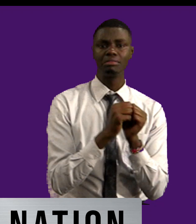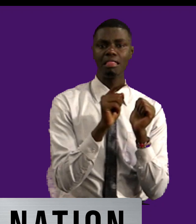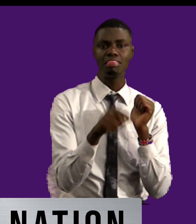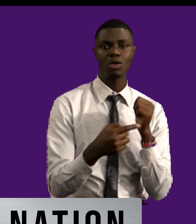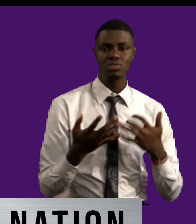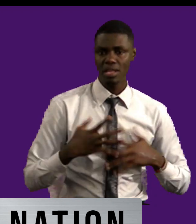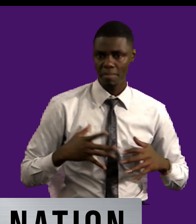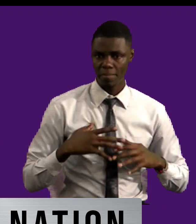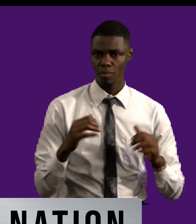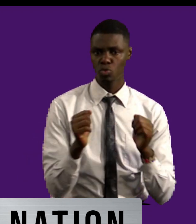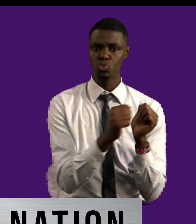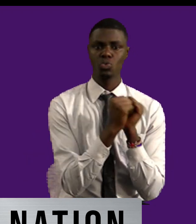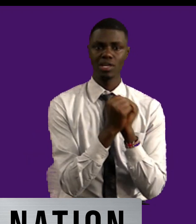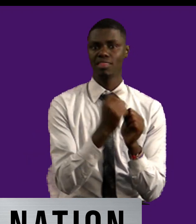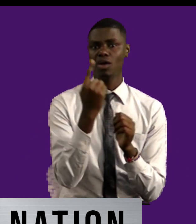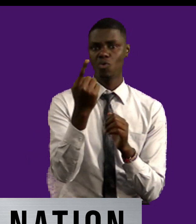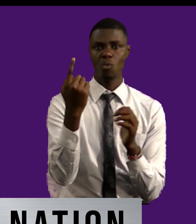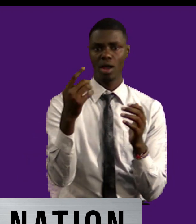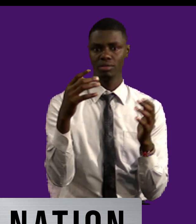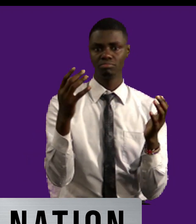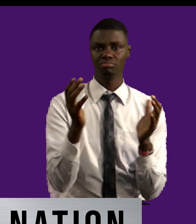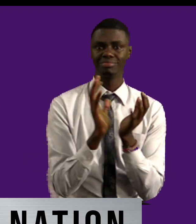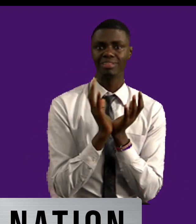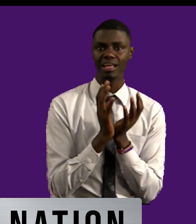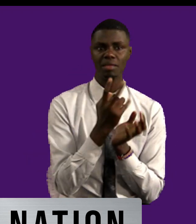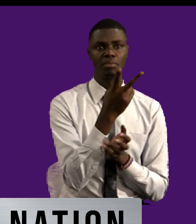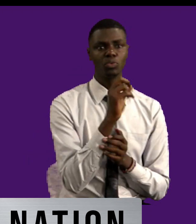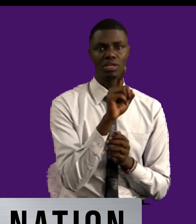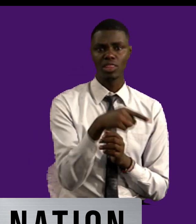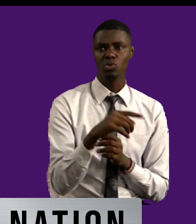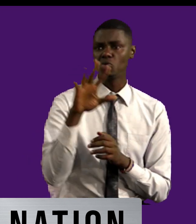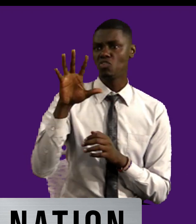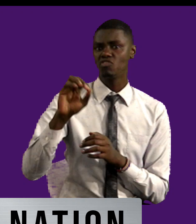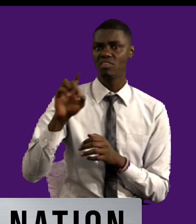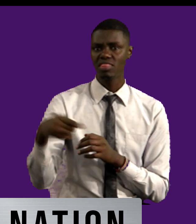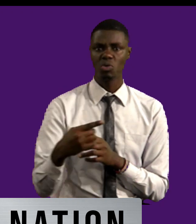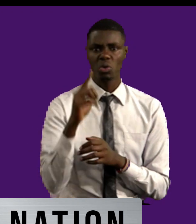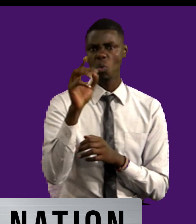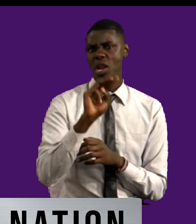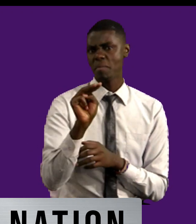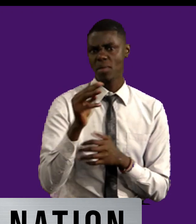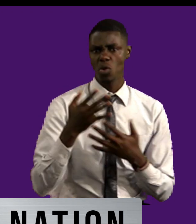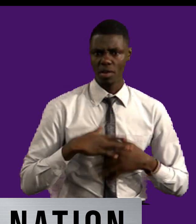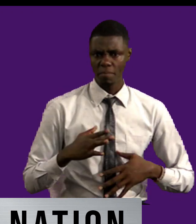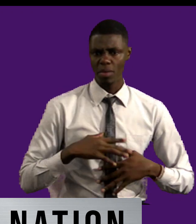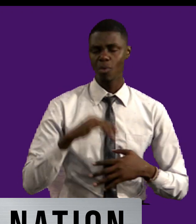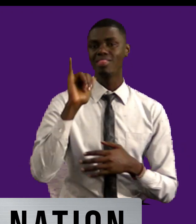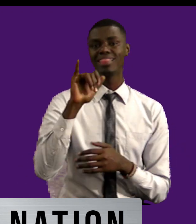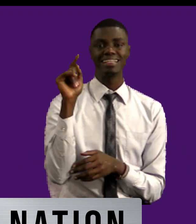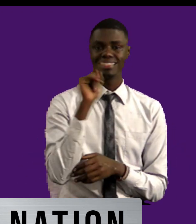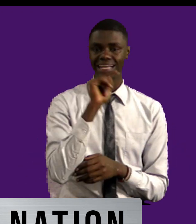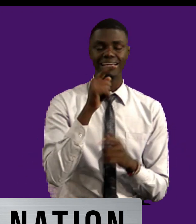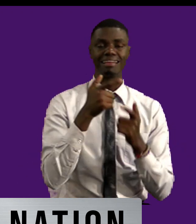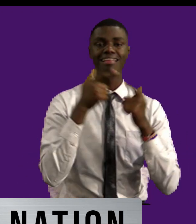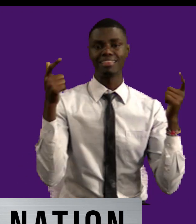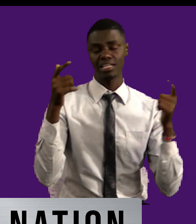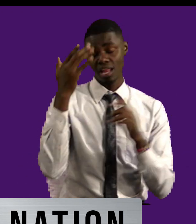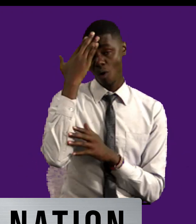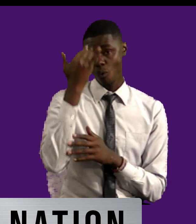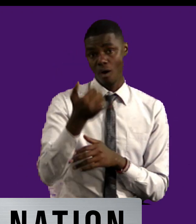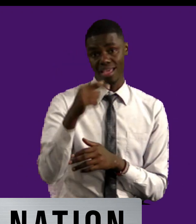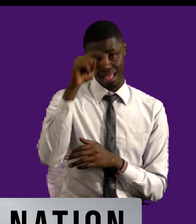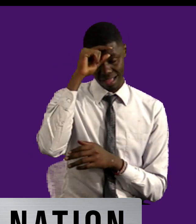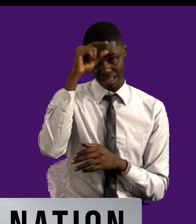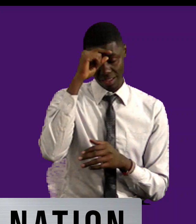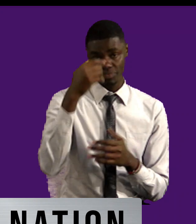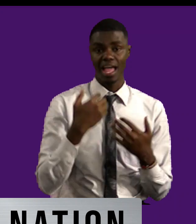10,000 people on one podium, 20,000, 50,000, a million people is a great threat, because the state has